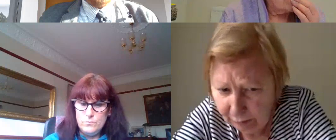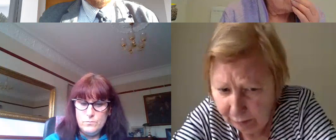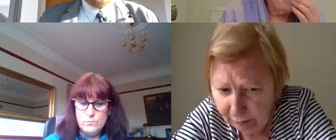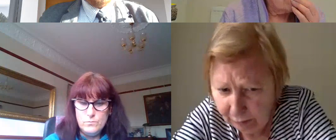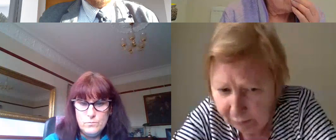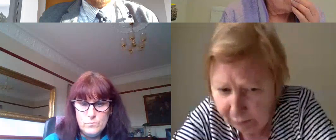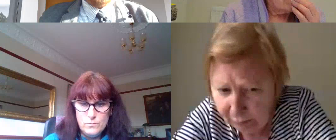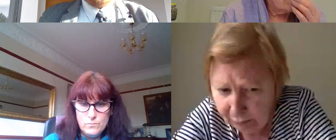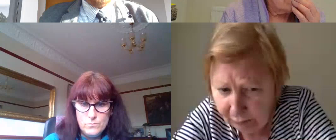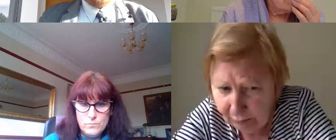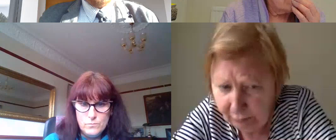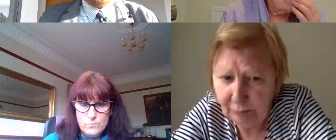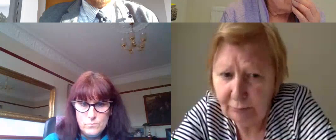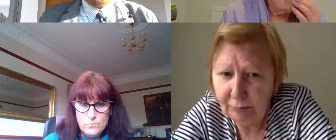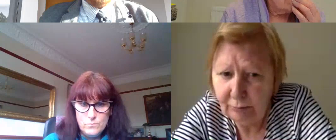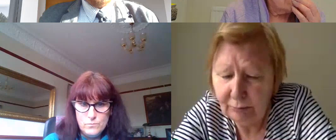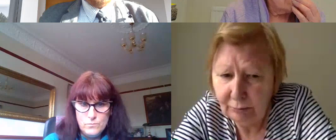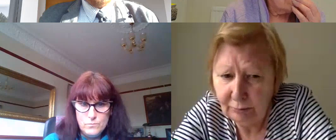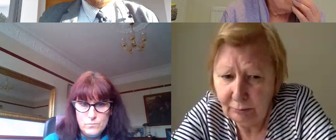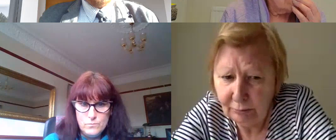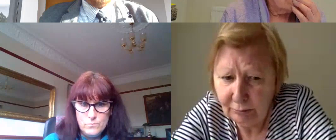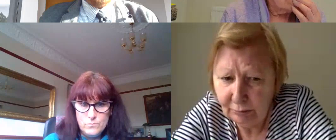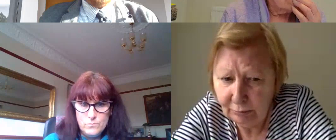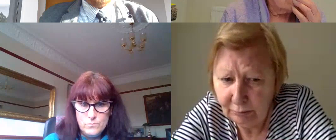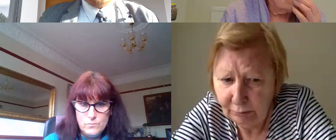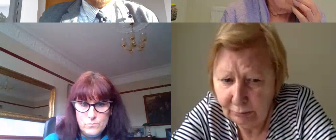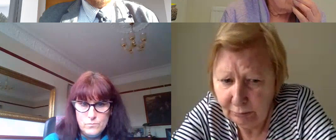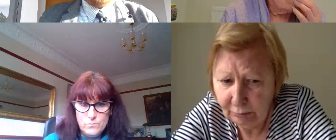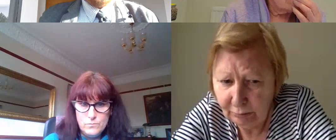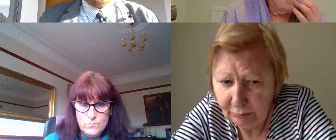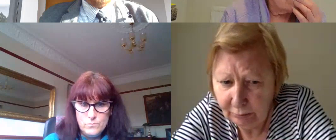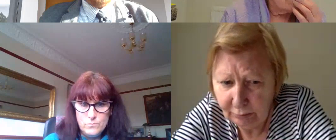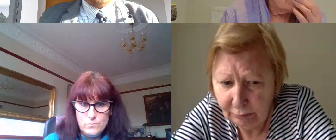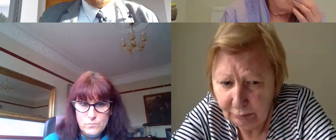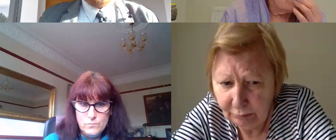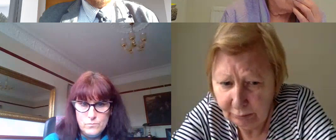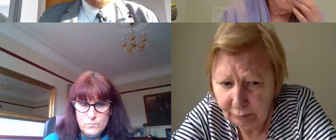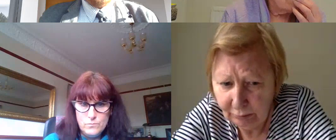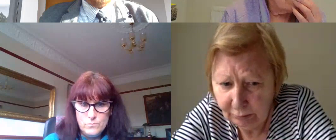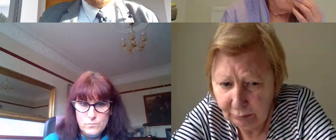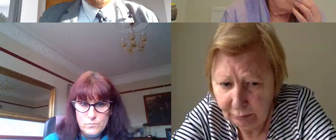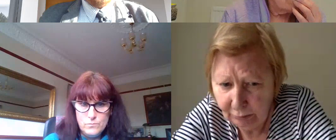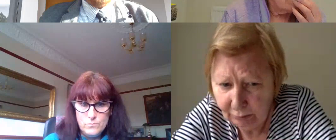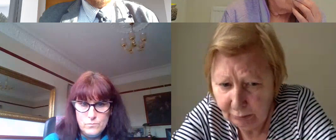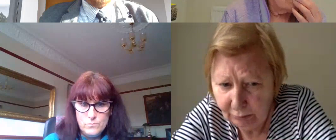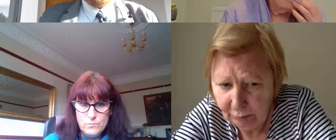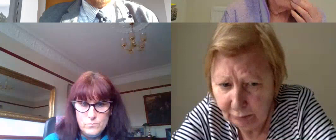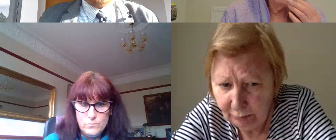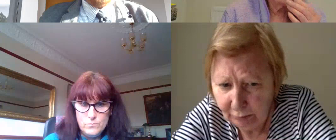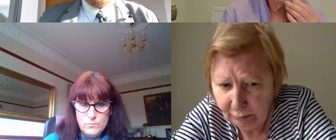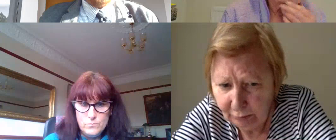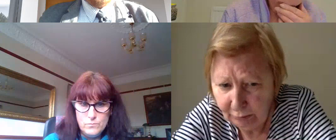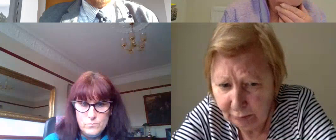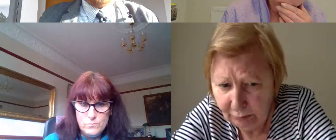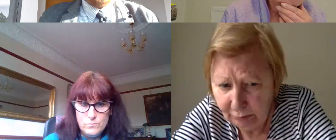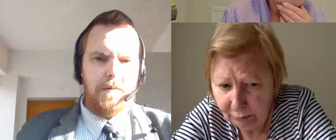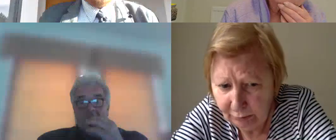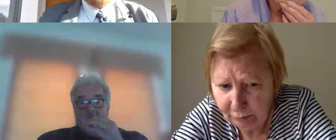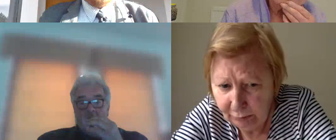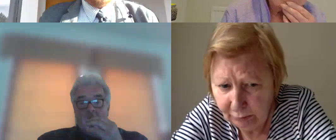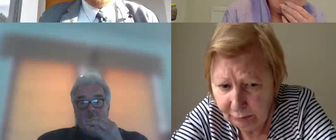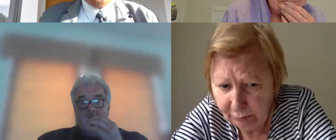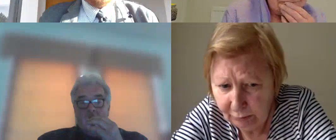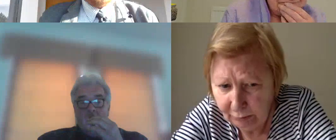or electronic signature is accepted? Because I don't have printer, and I would like to submit it